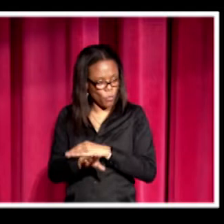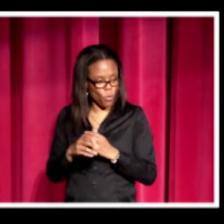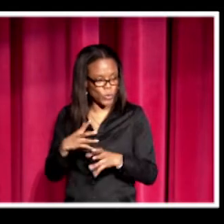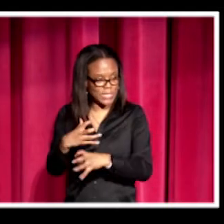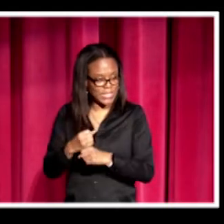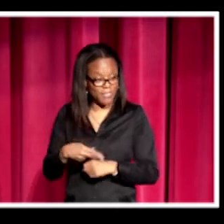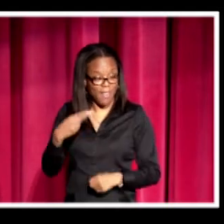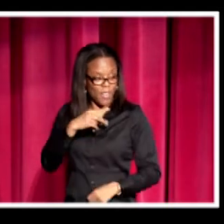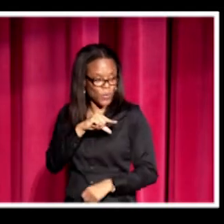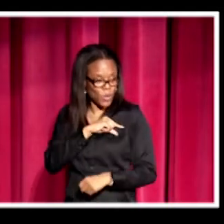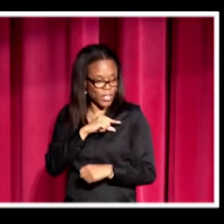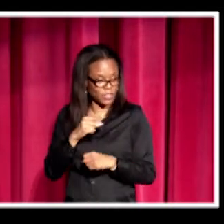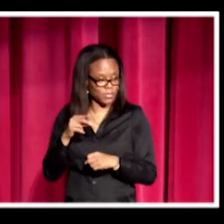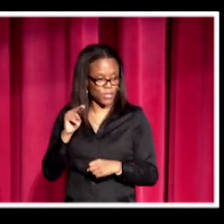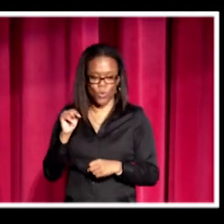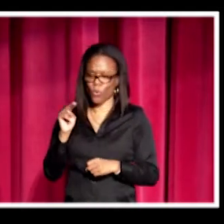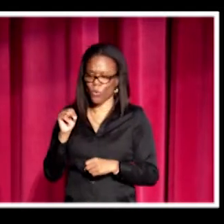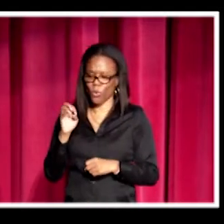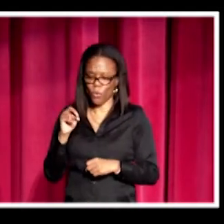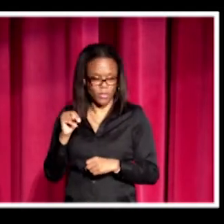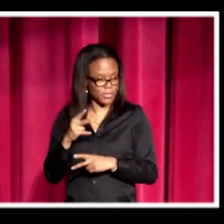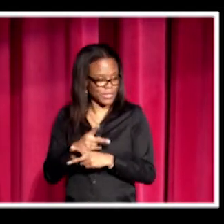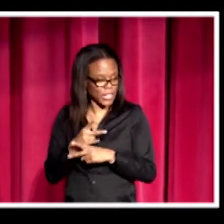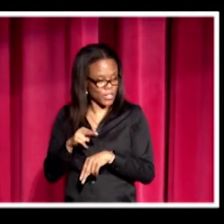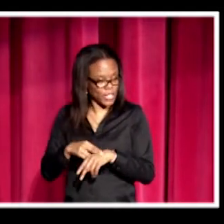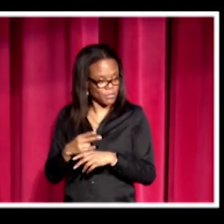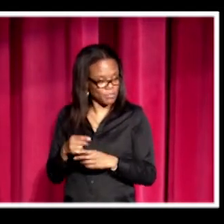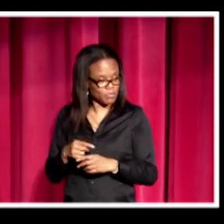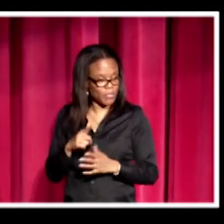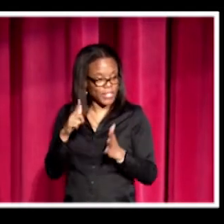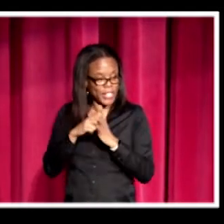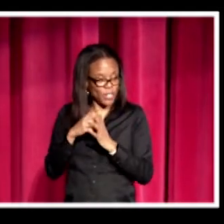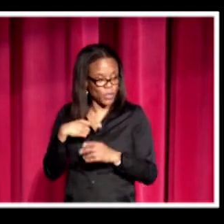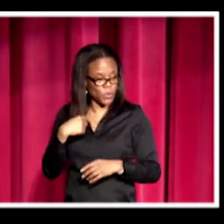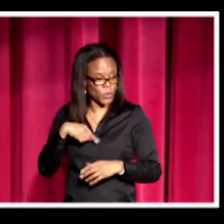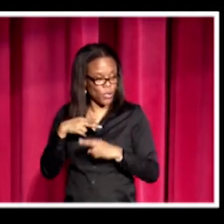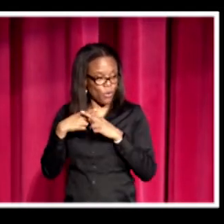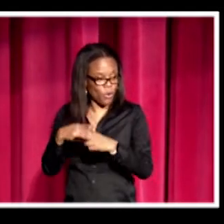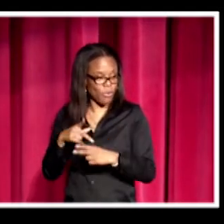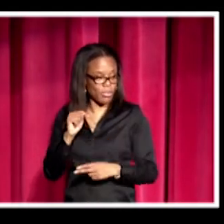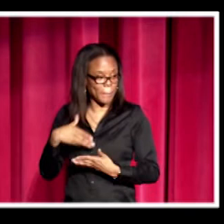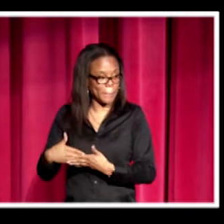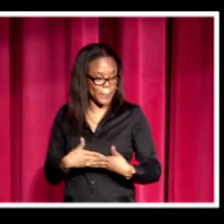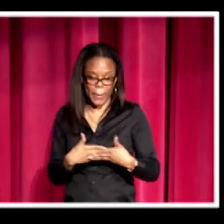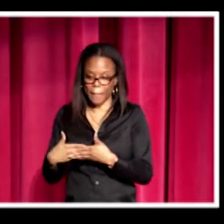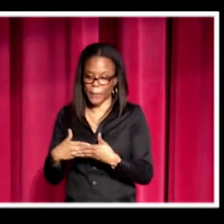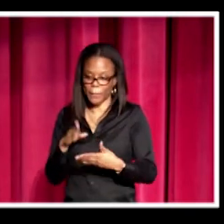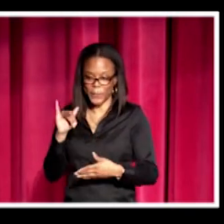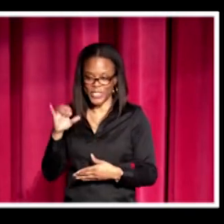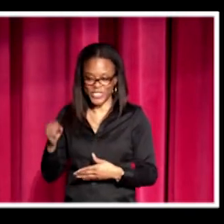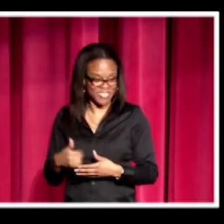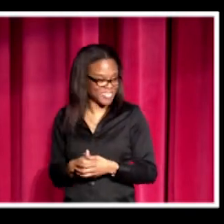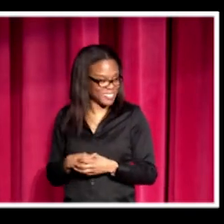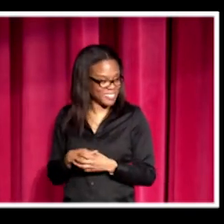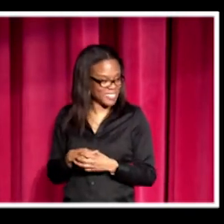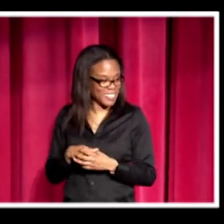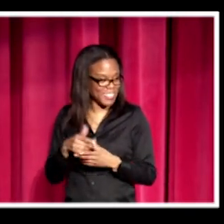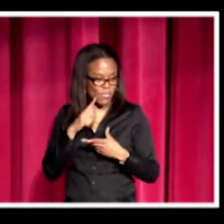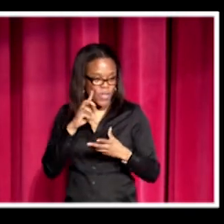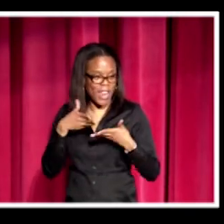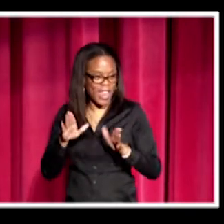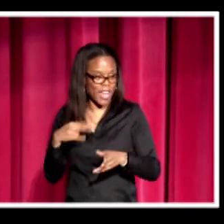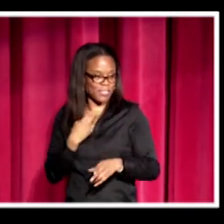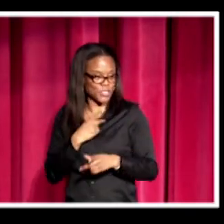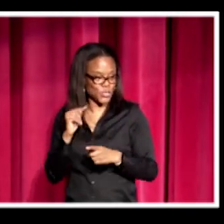high-quality neonatal care. This legislation we call the Babies Bill. It would allow us to invest in